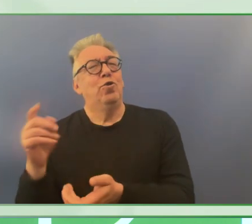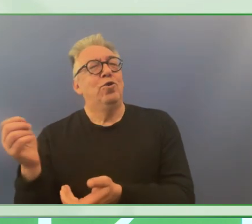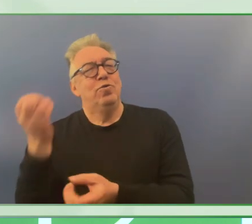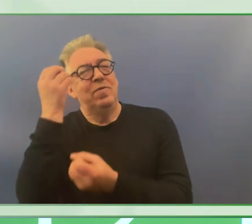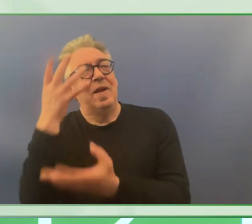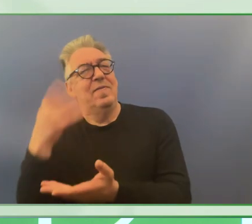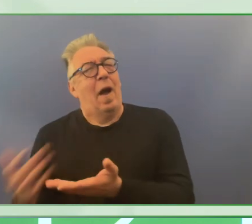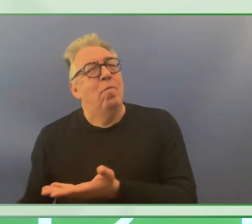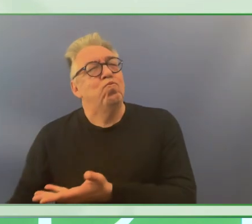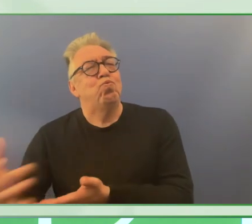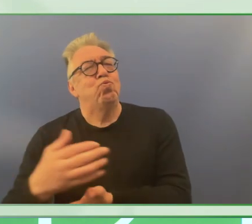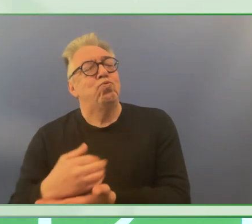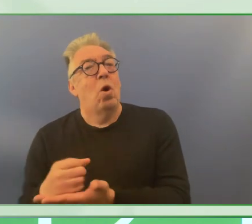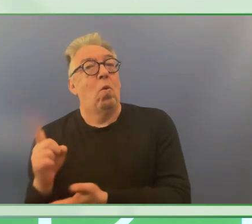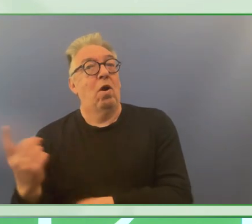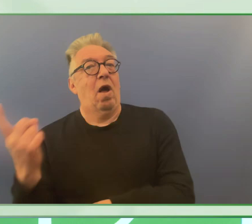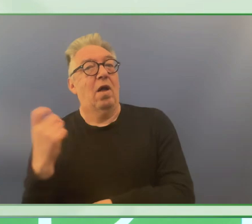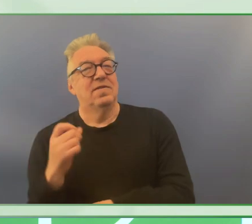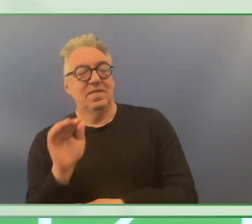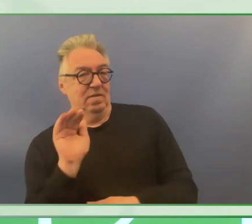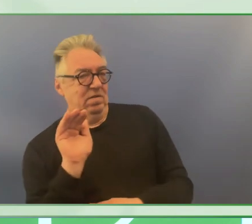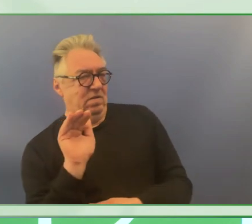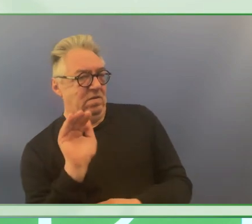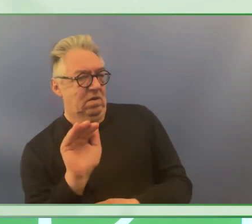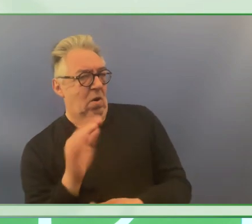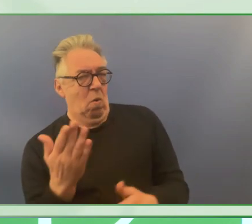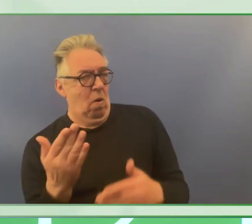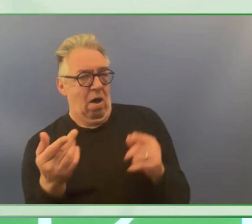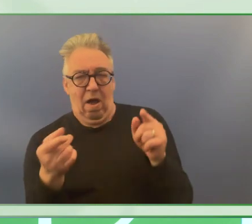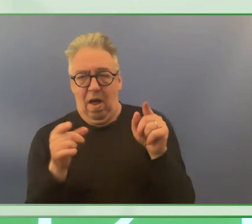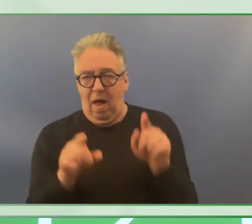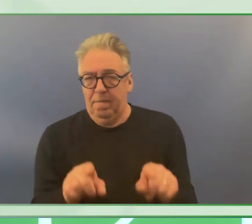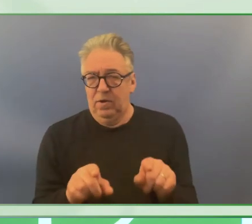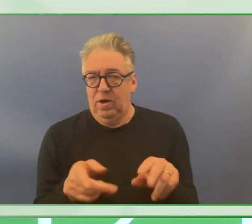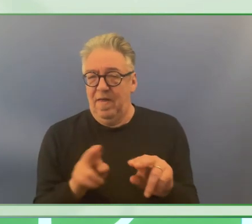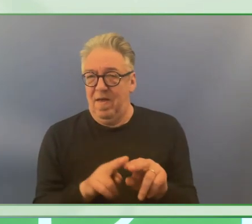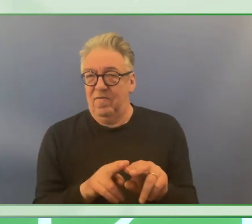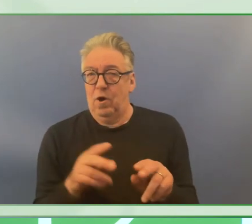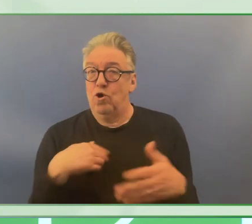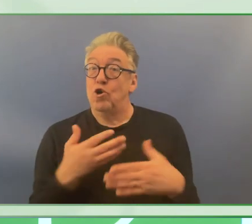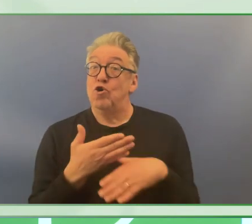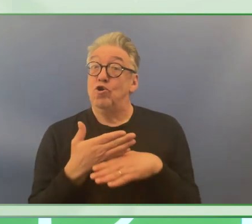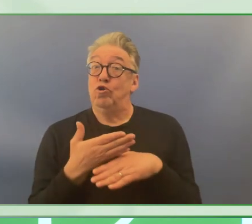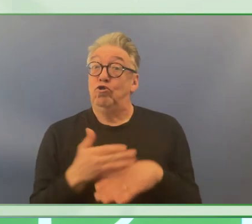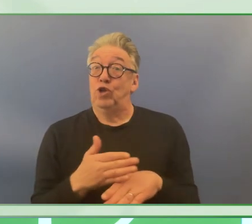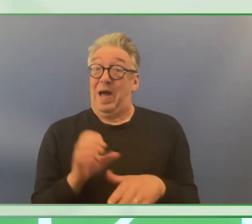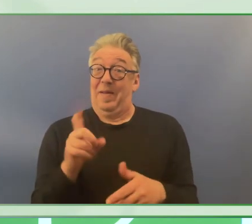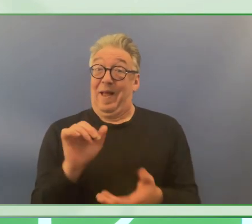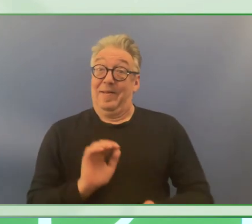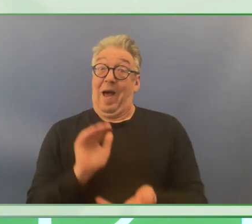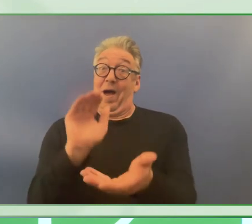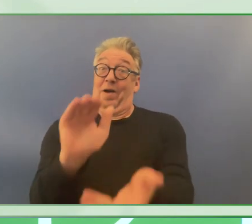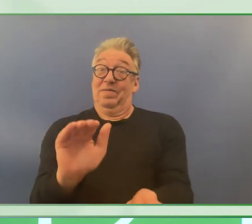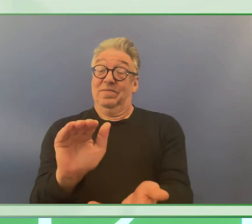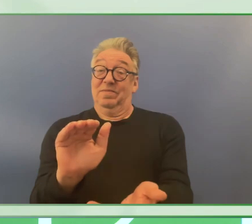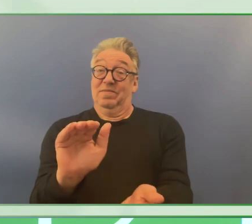that what would happen if I share my data to you and also I want